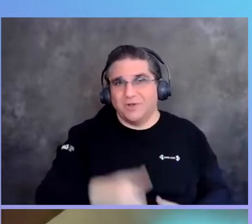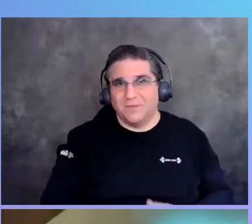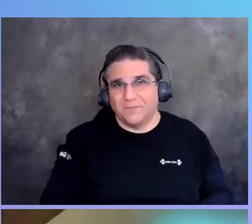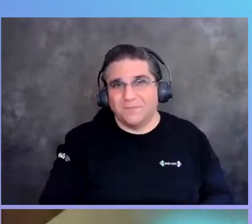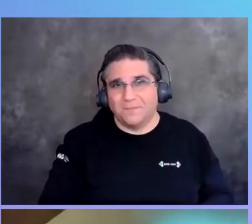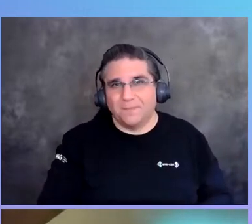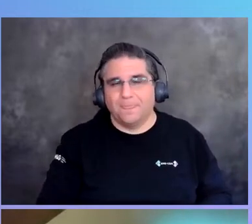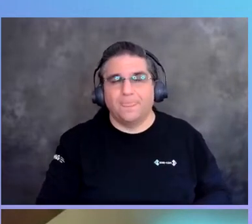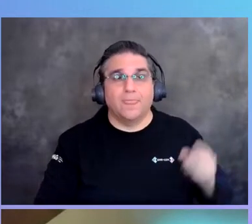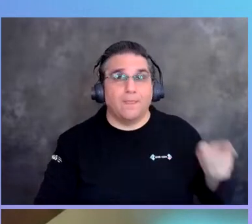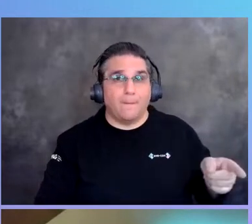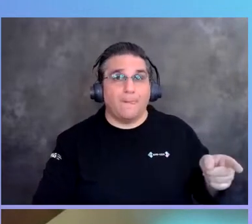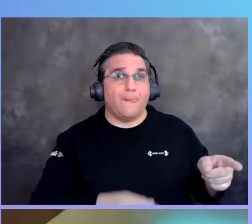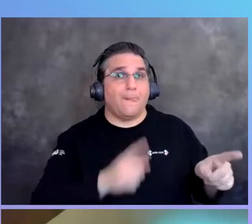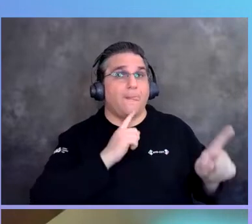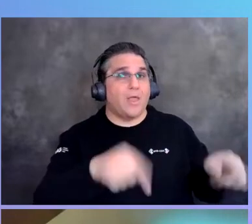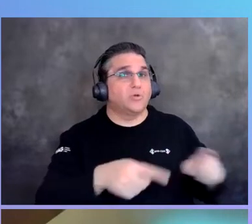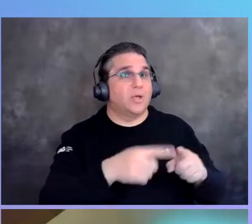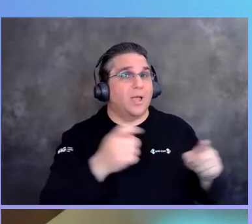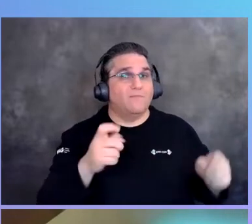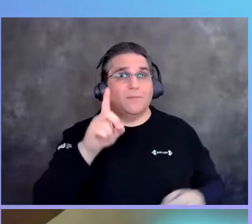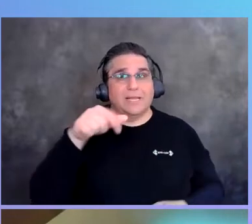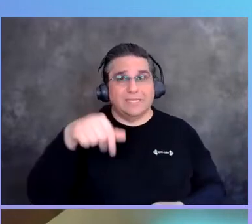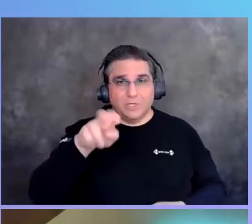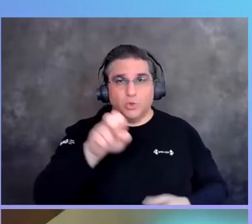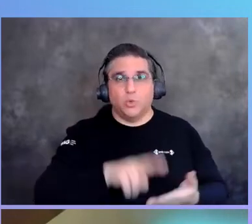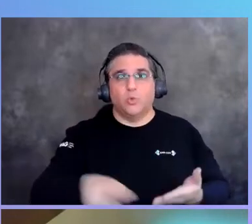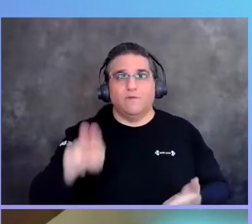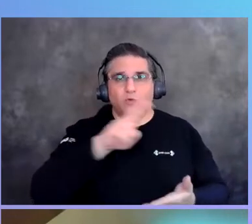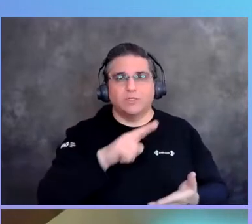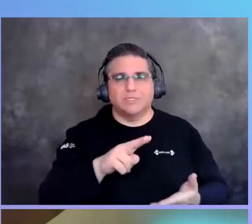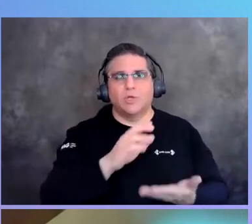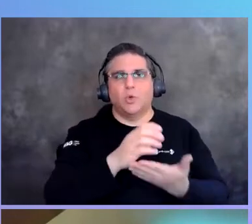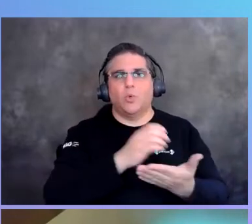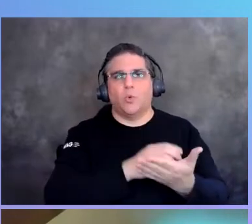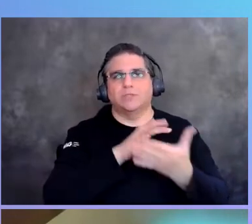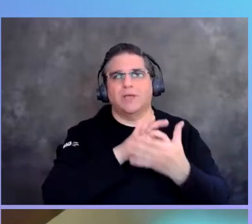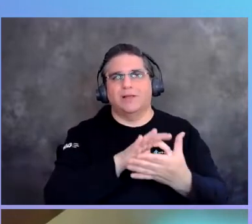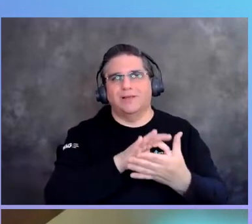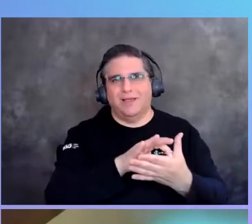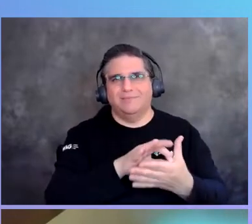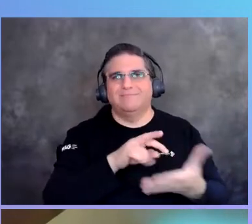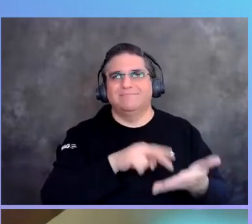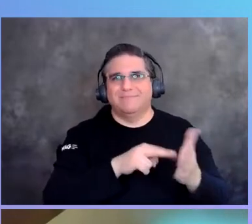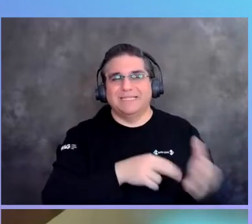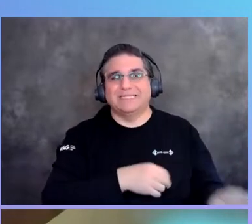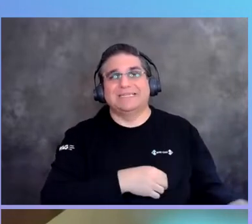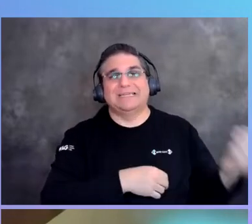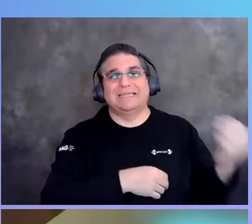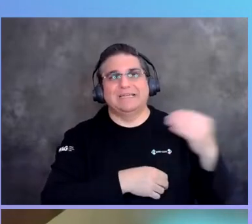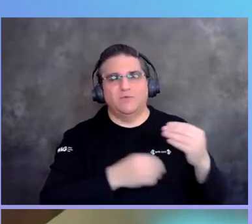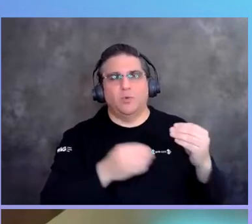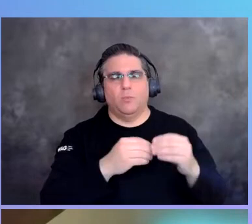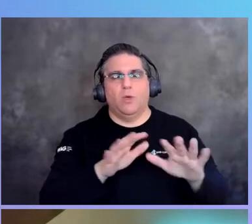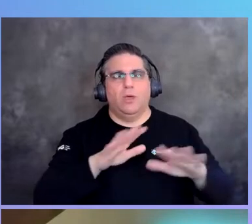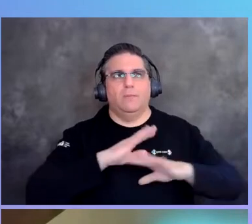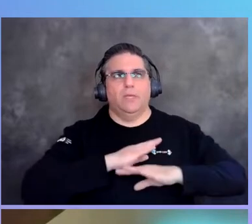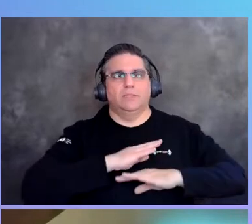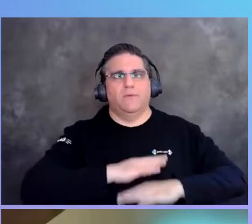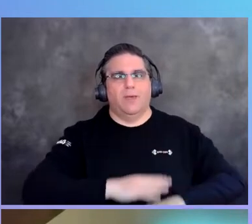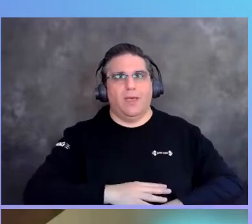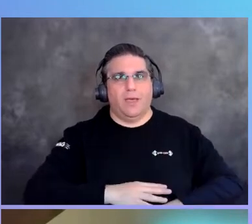in Deque University's course content, and it even cites responses for both peace of mind, and it acts as a springboard for further